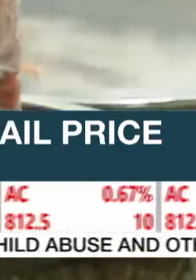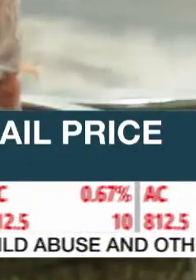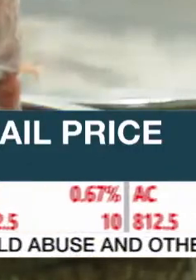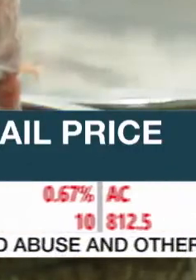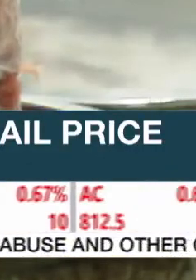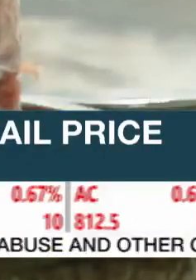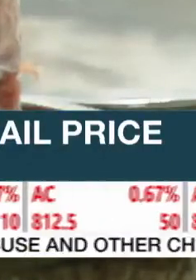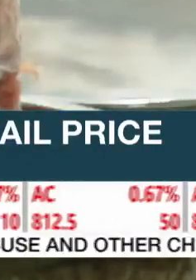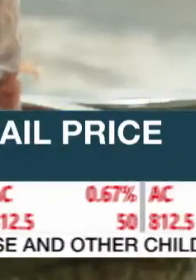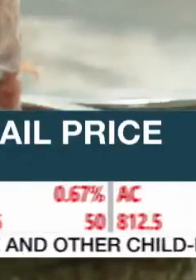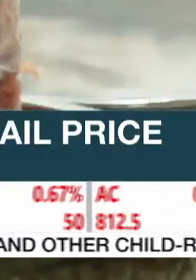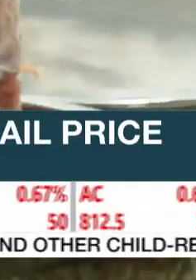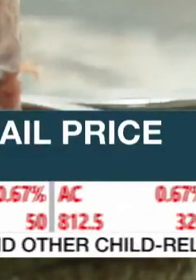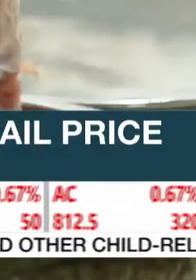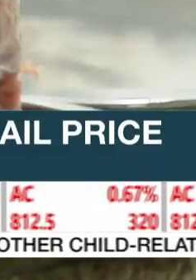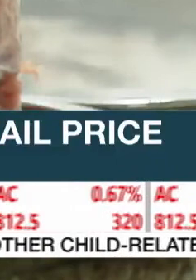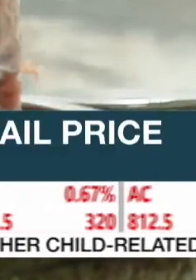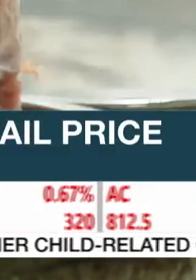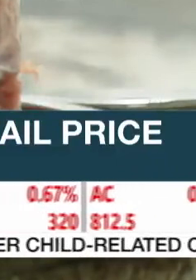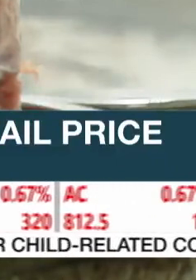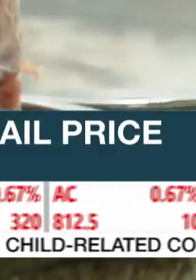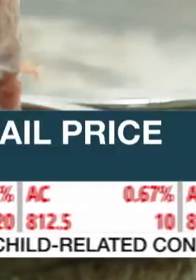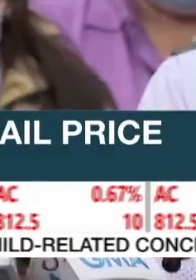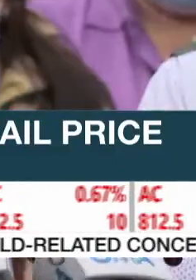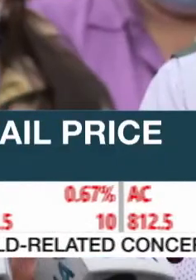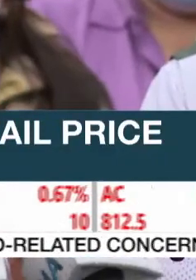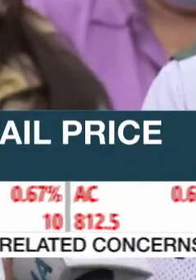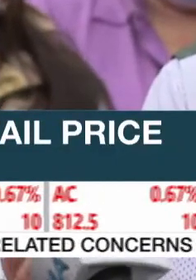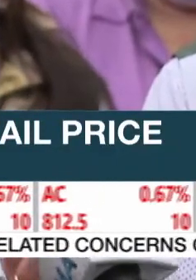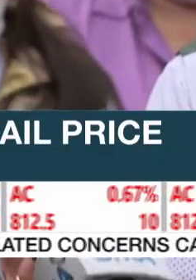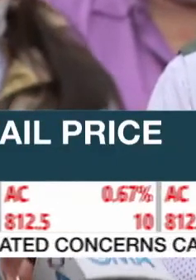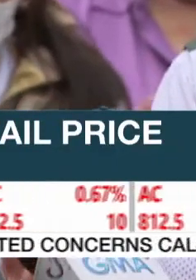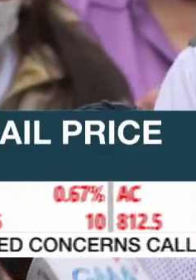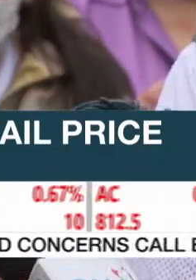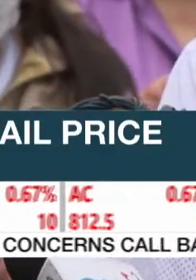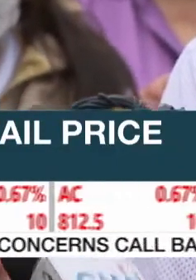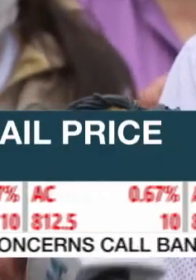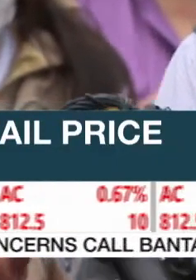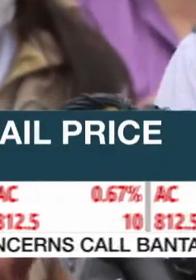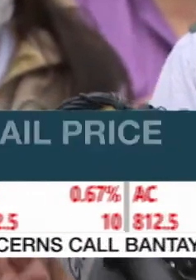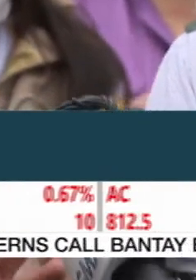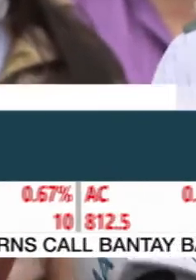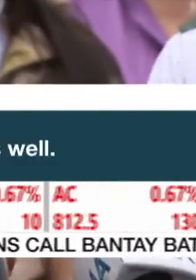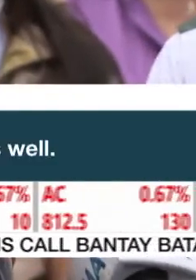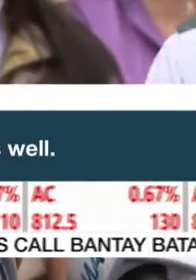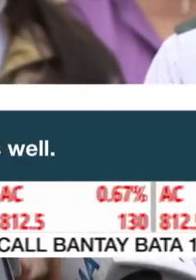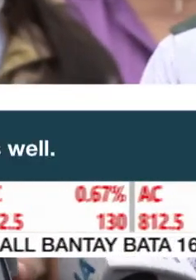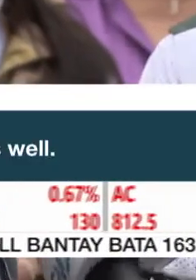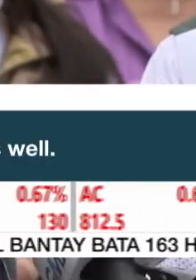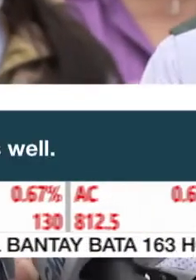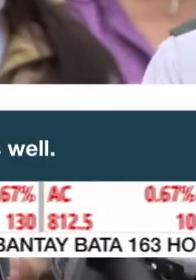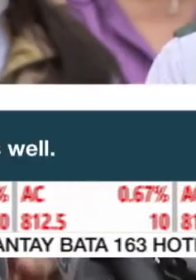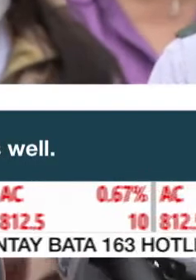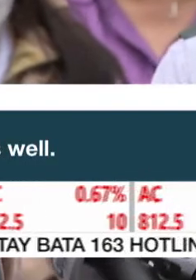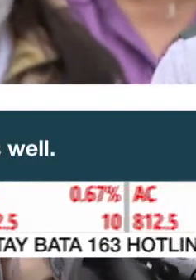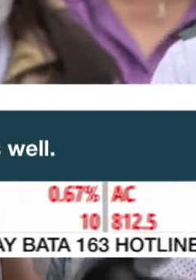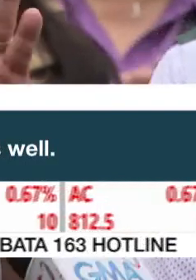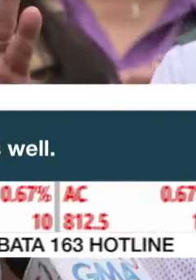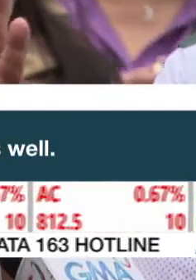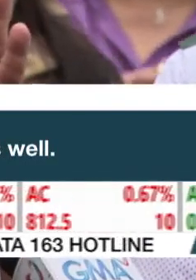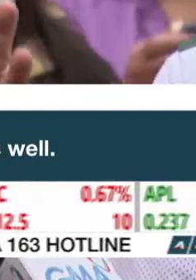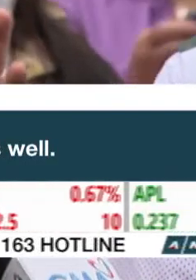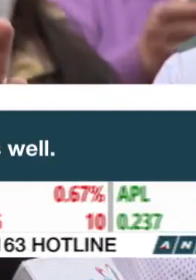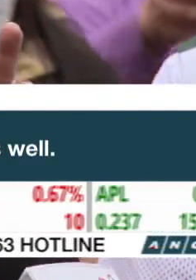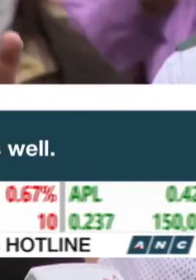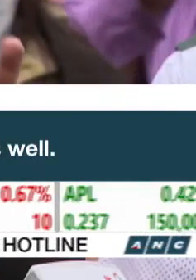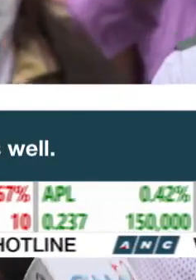consumers can distinguish them from newly slaughtered local pork. Kung imported ito at mas mura na ipasok dito, ay siguradong